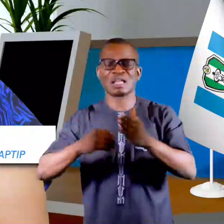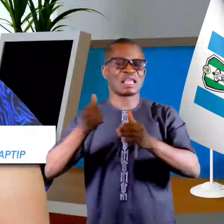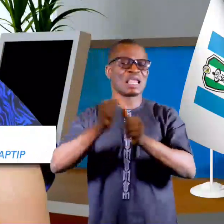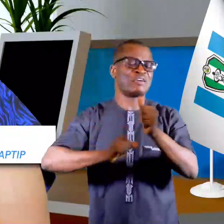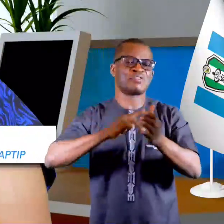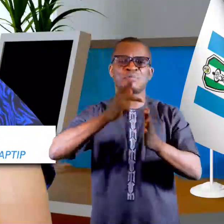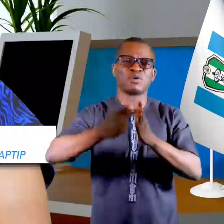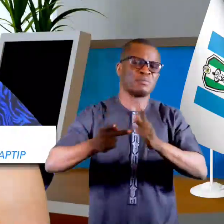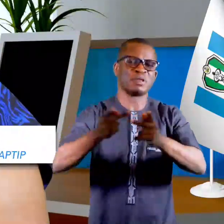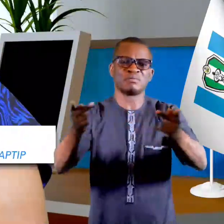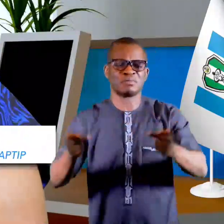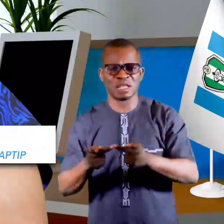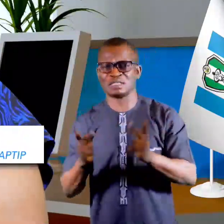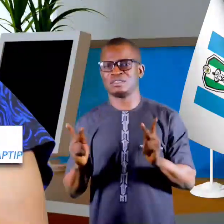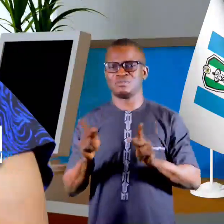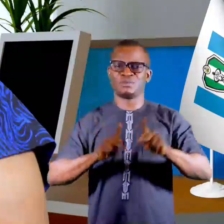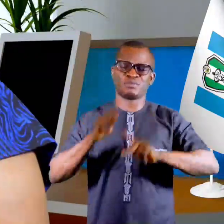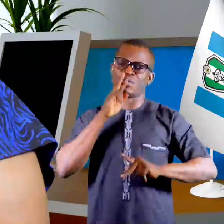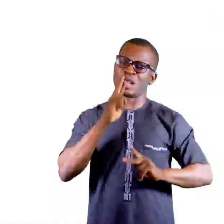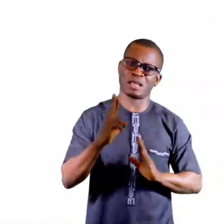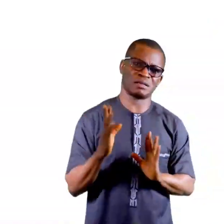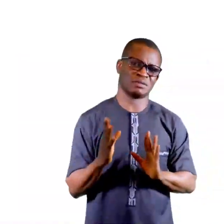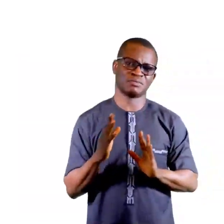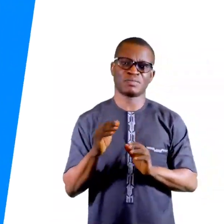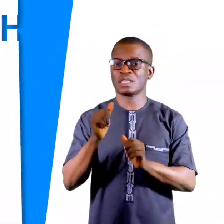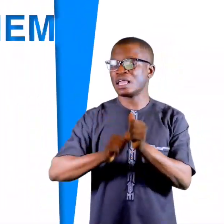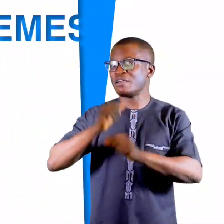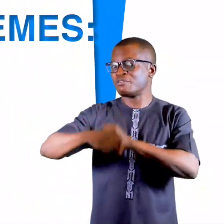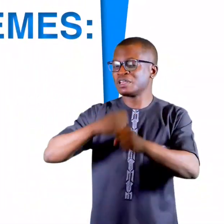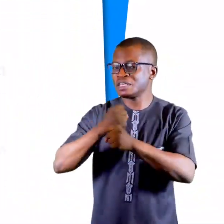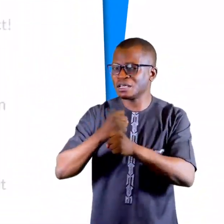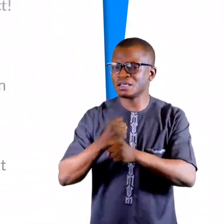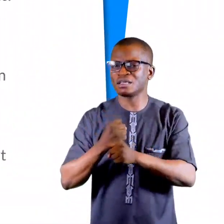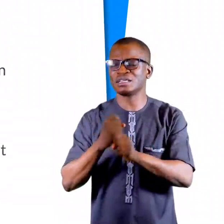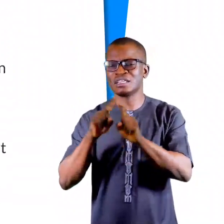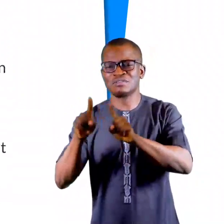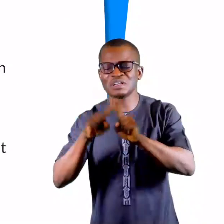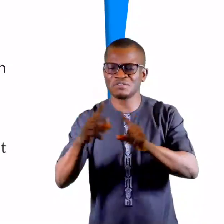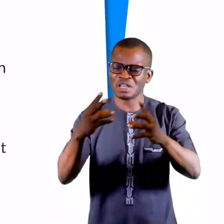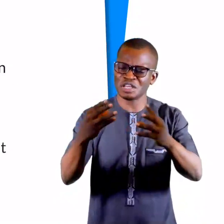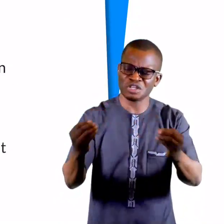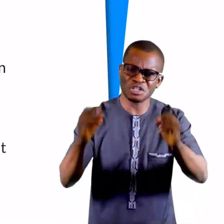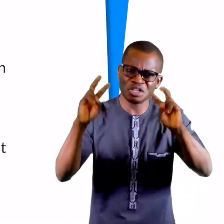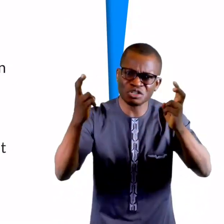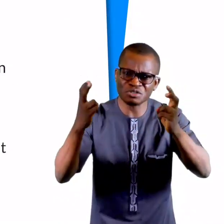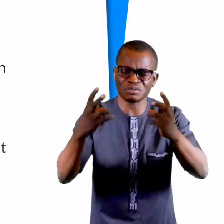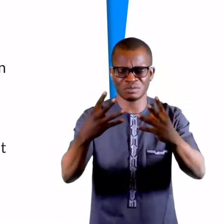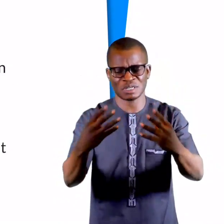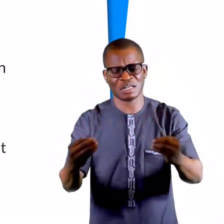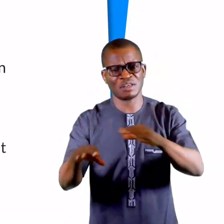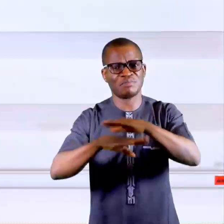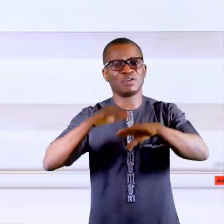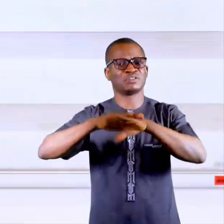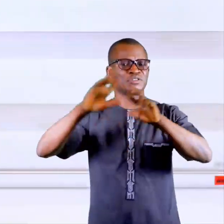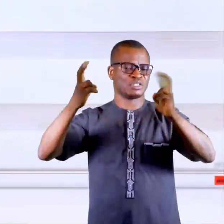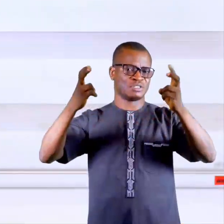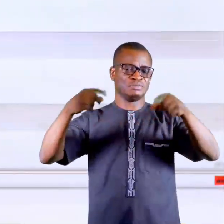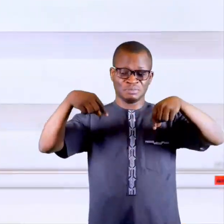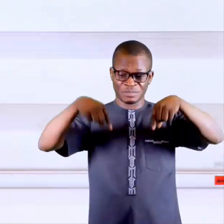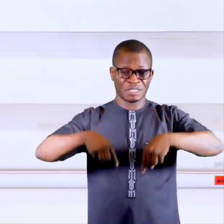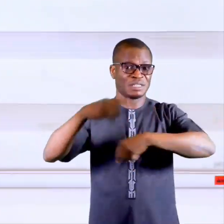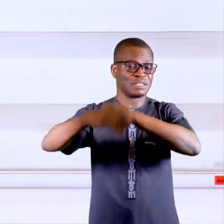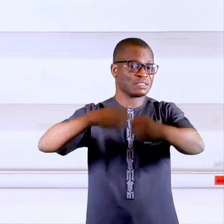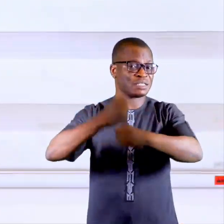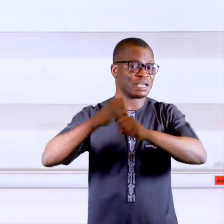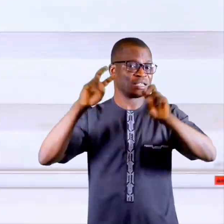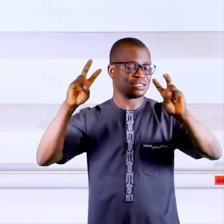public spaces as we can find ourselves in. Each year addresses a specific issue based on the theme.